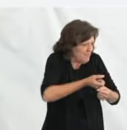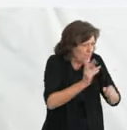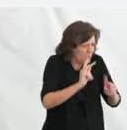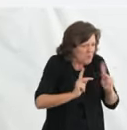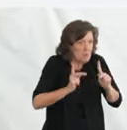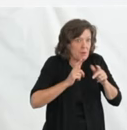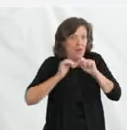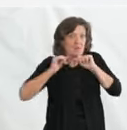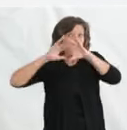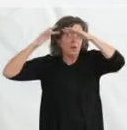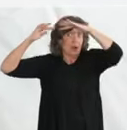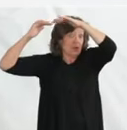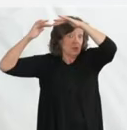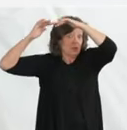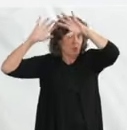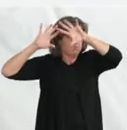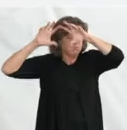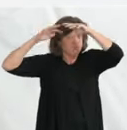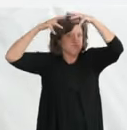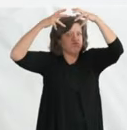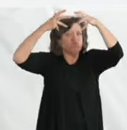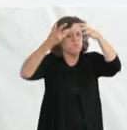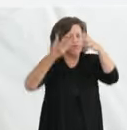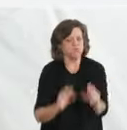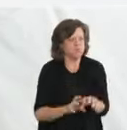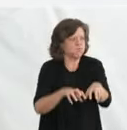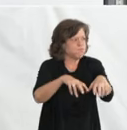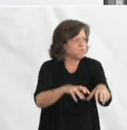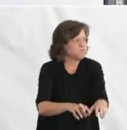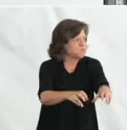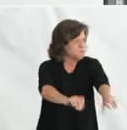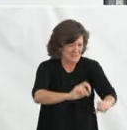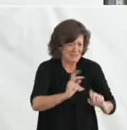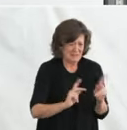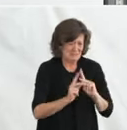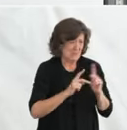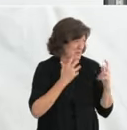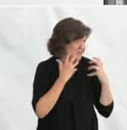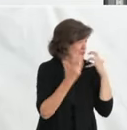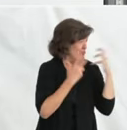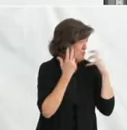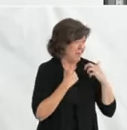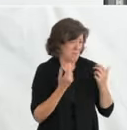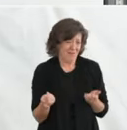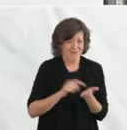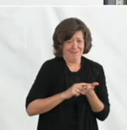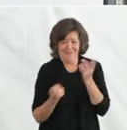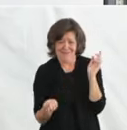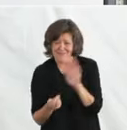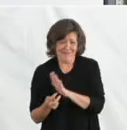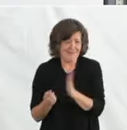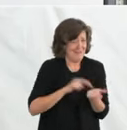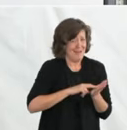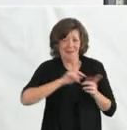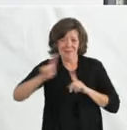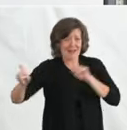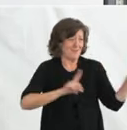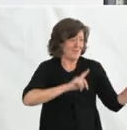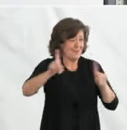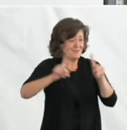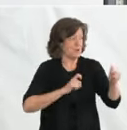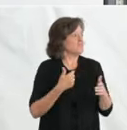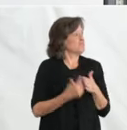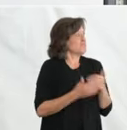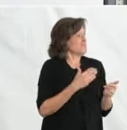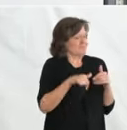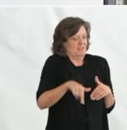the balcony into the main part of the theater, and pandemonium breaks out. People are getting up. They're running out all the doors at once, but by this time, the blob is